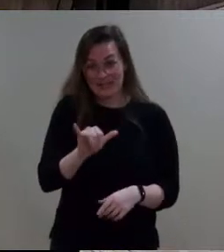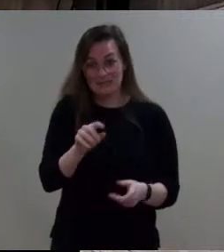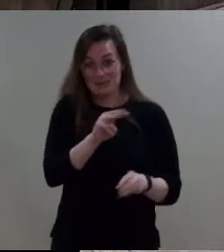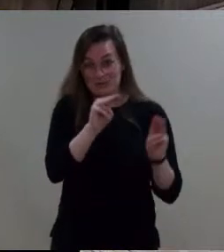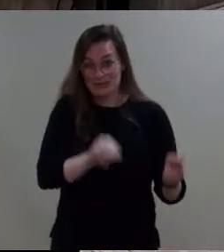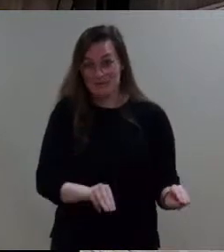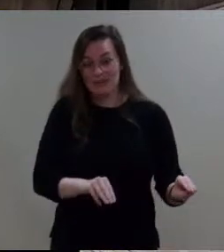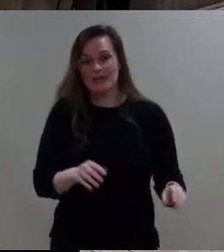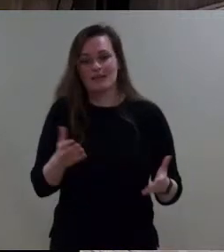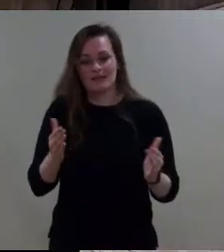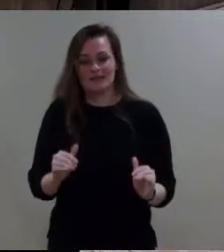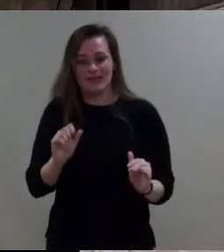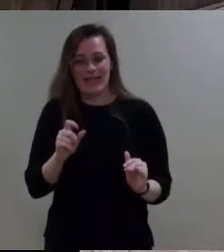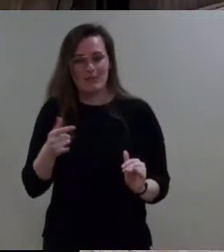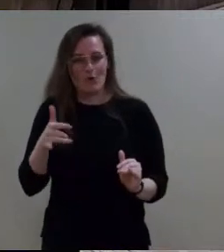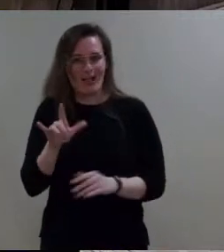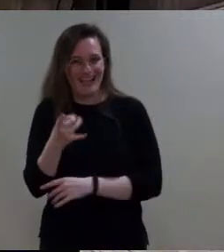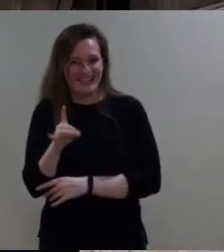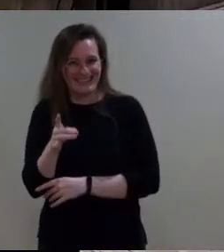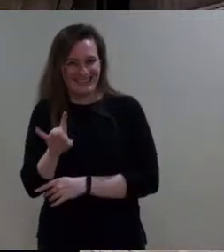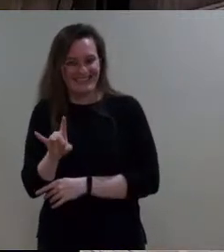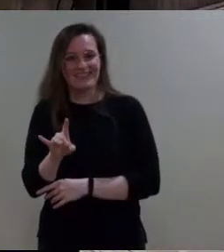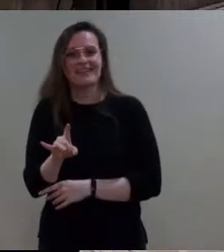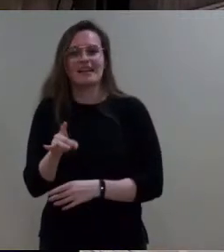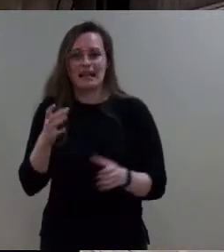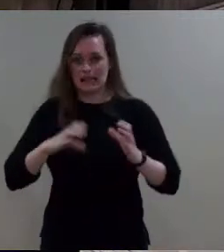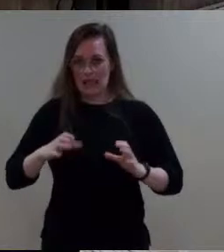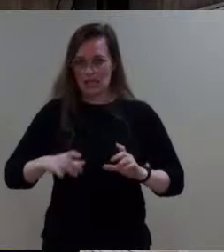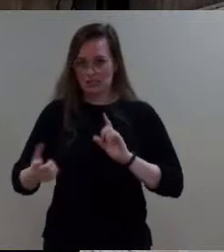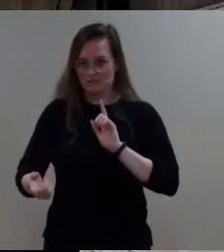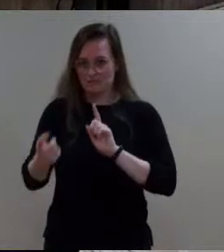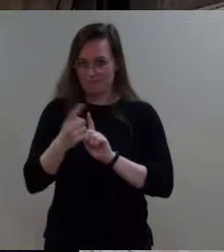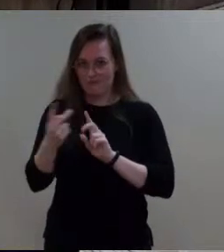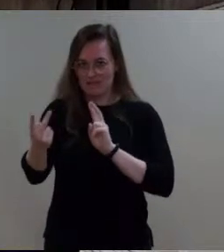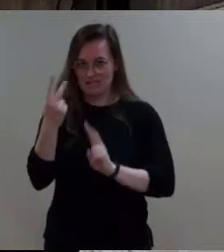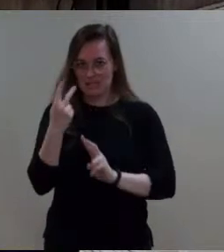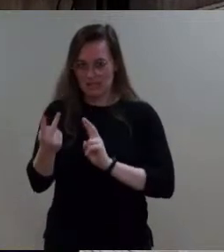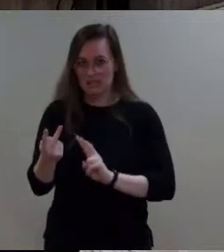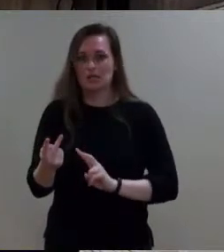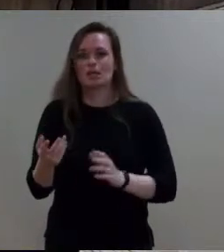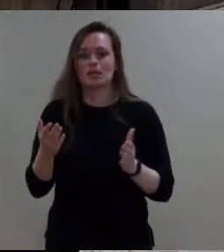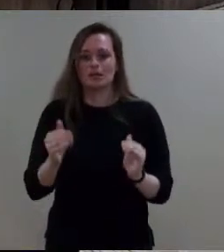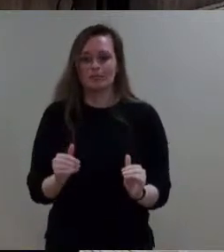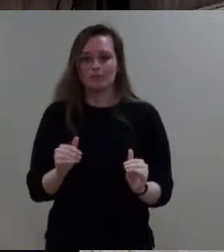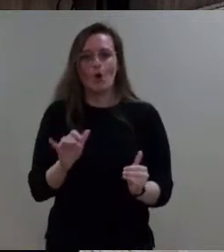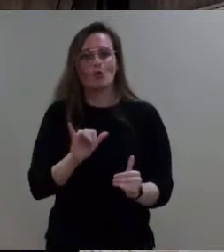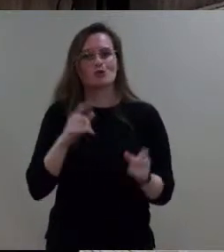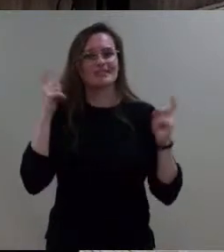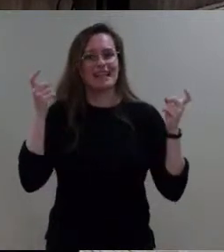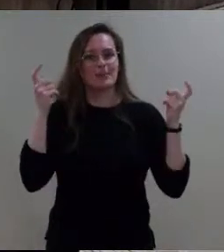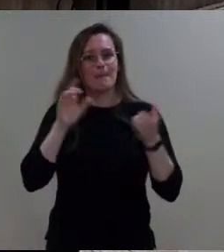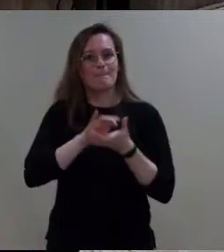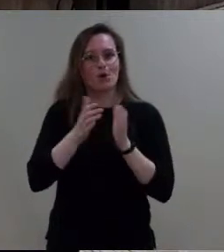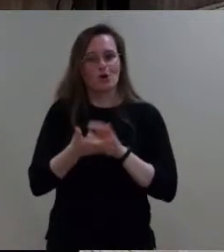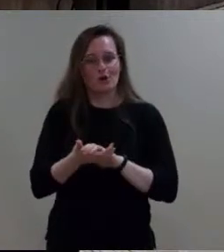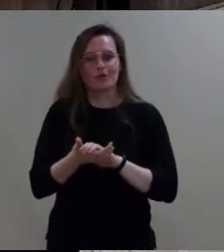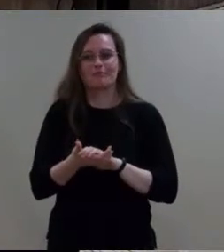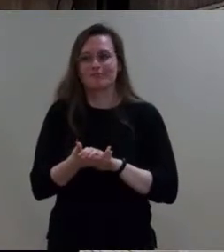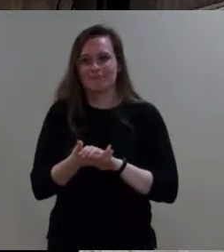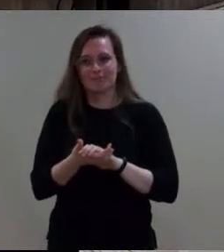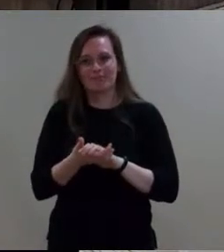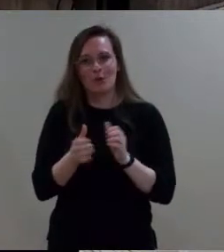a client visit. April the 23rd, I celebrated Burger Wars with Laura Churchill Duke and Councillor